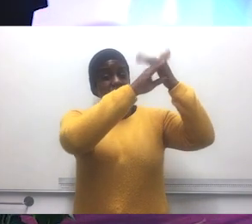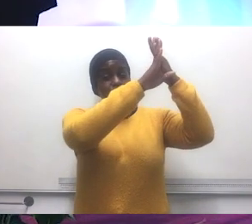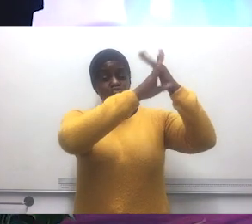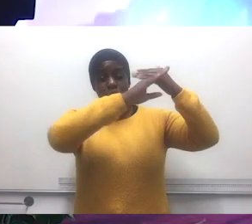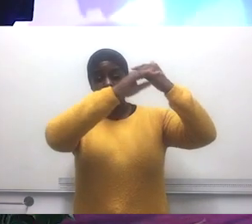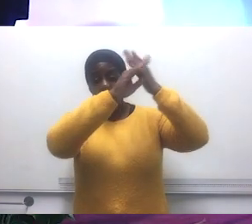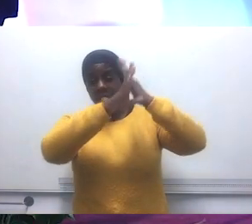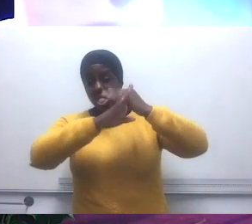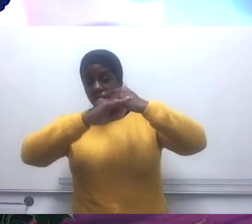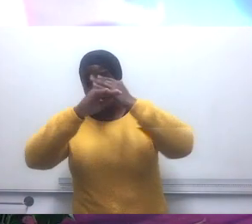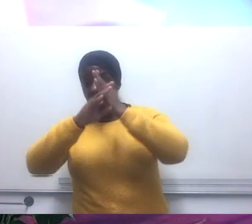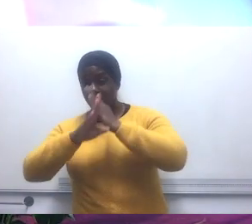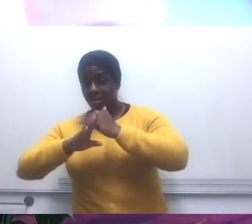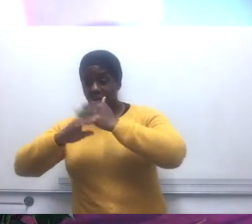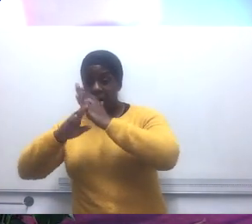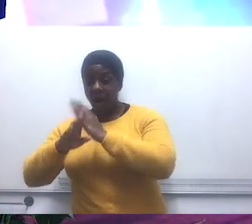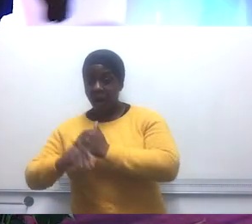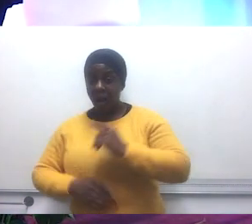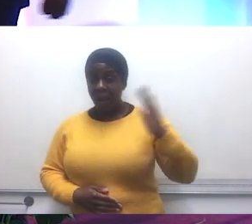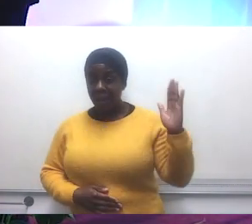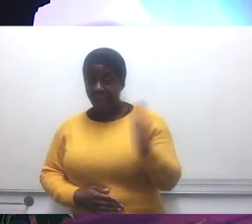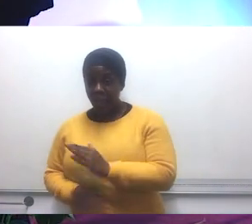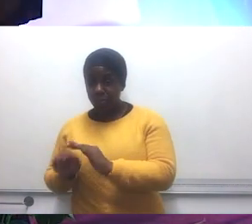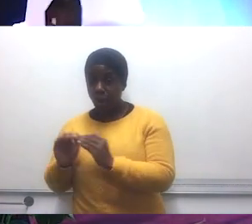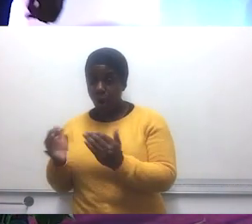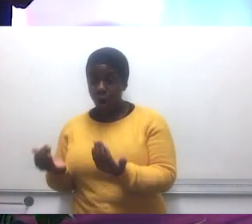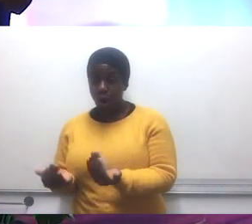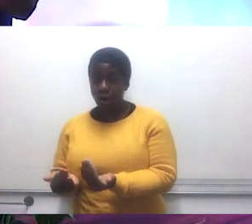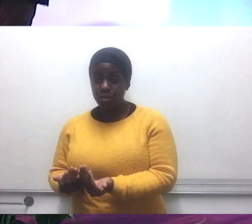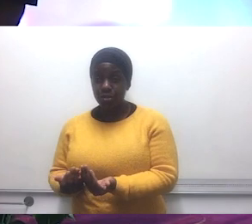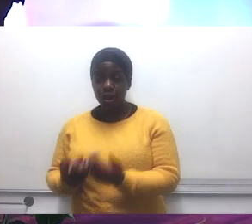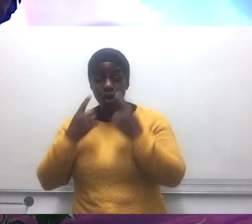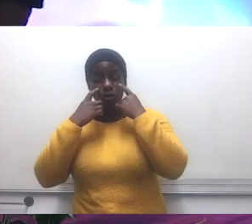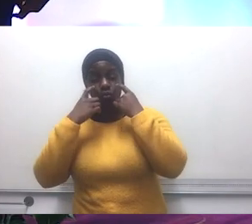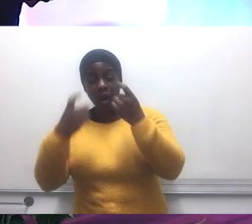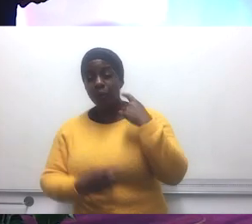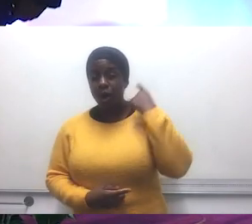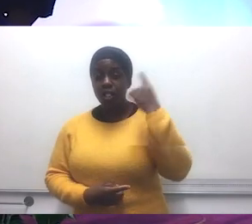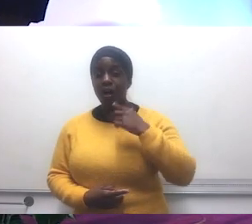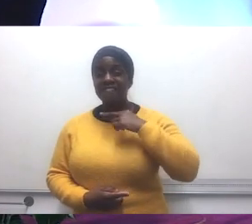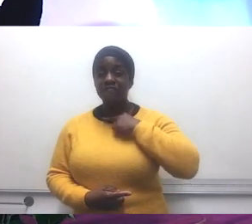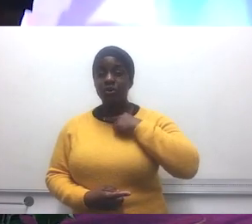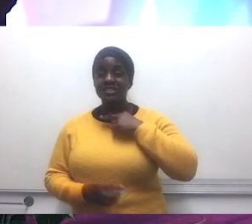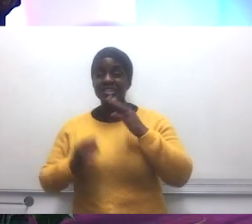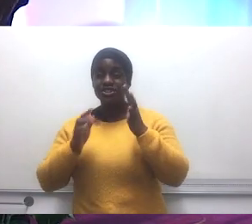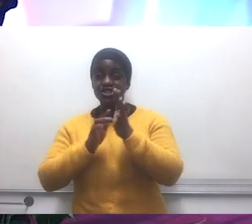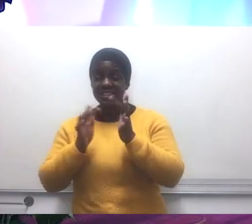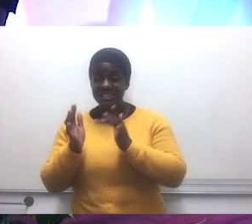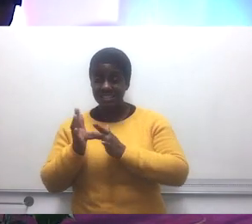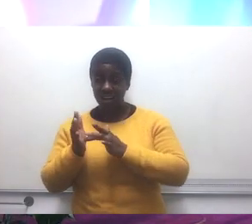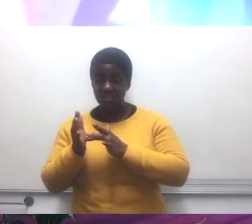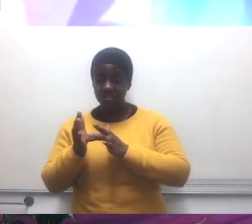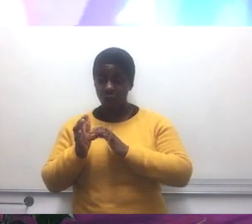heaven, came gushing down on this earth, cried with a loud voice, Jesus,